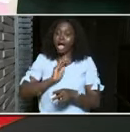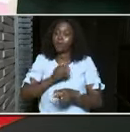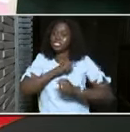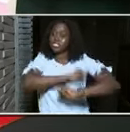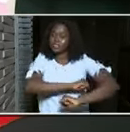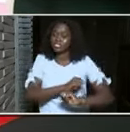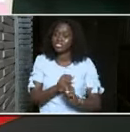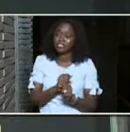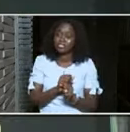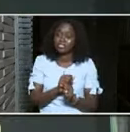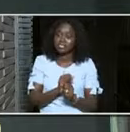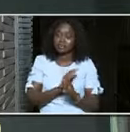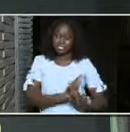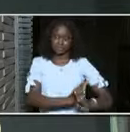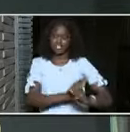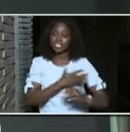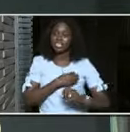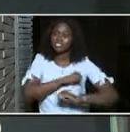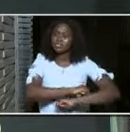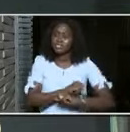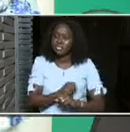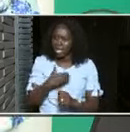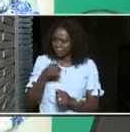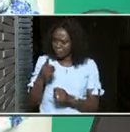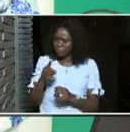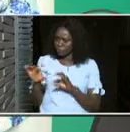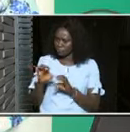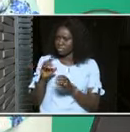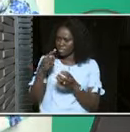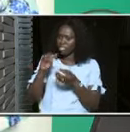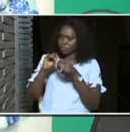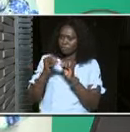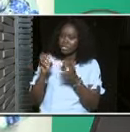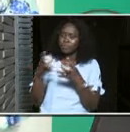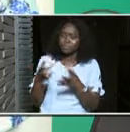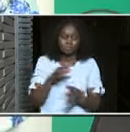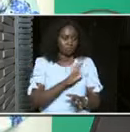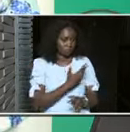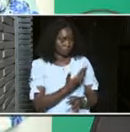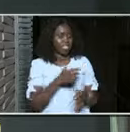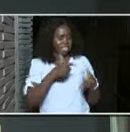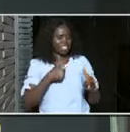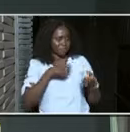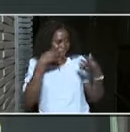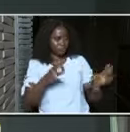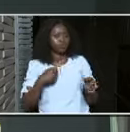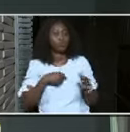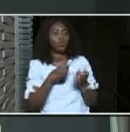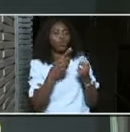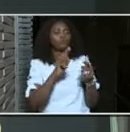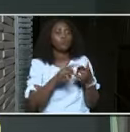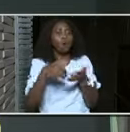Yes, about that, over 60%. Have you done the numbers of how much? Yes, let me finish. Okay. We'll come to all those